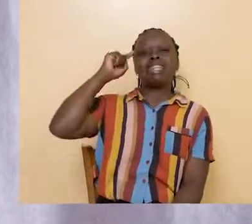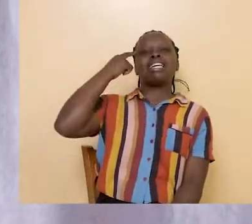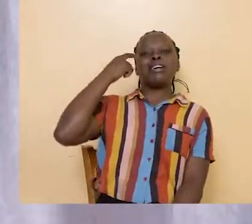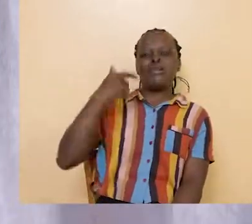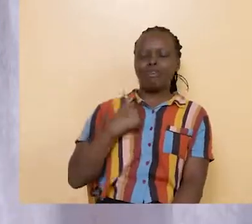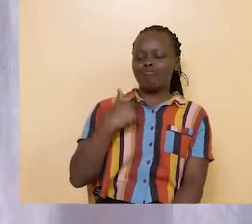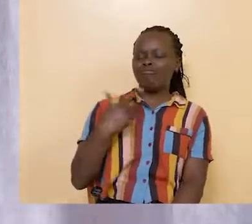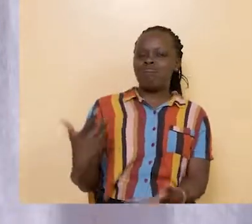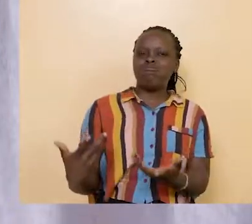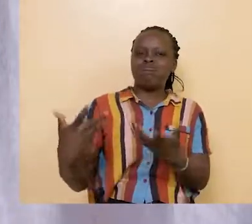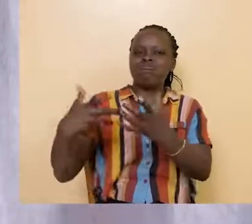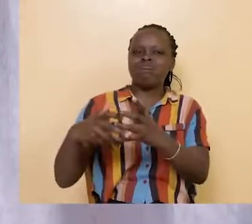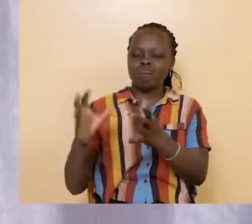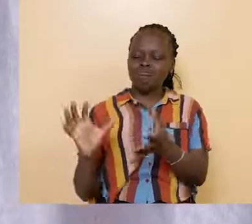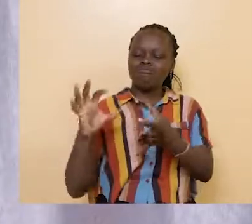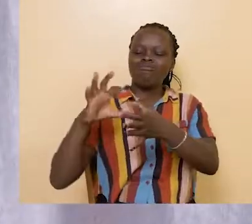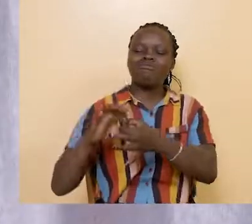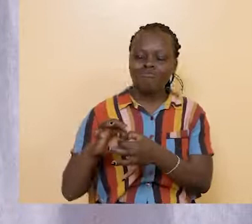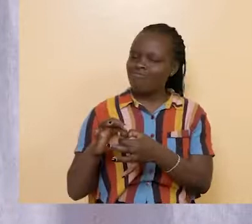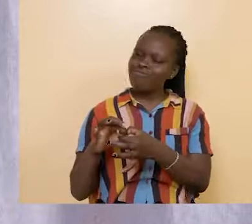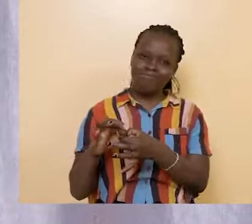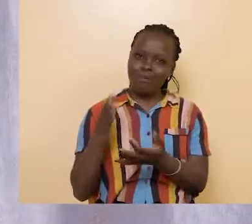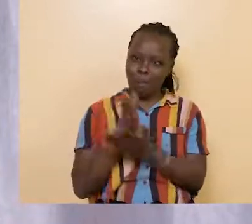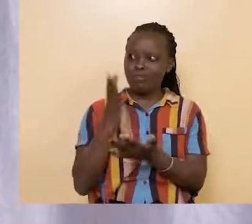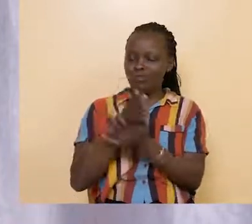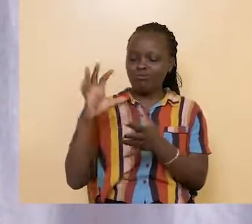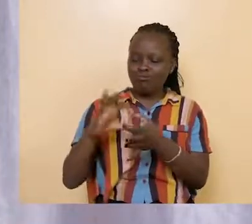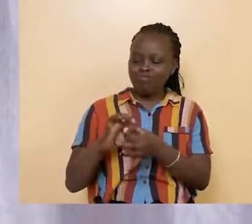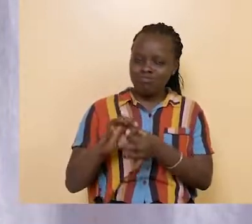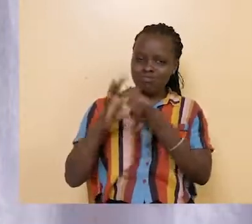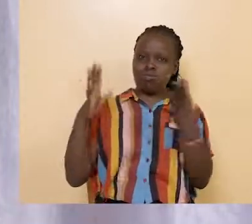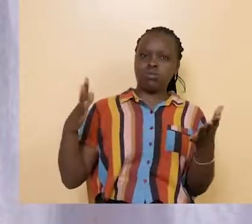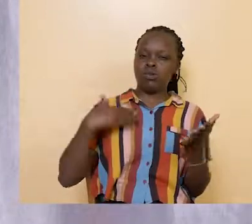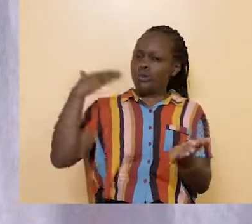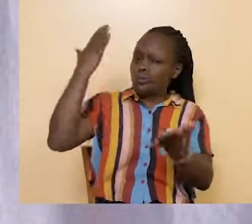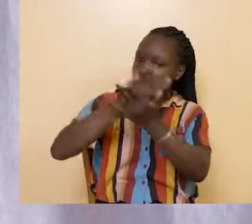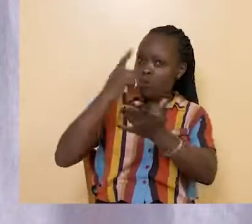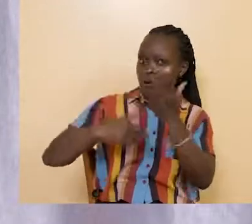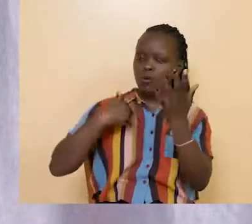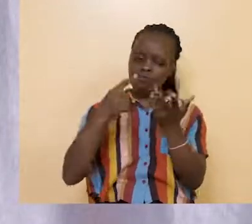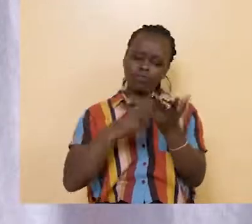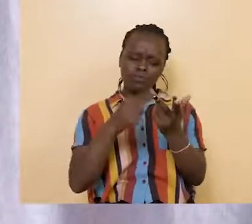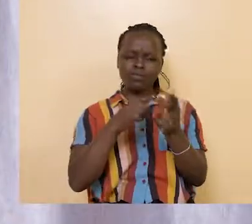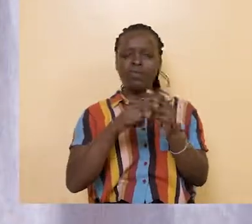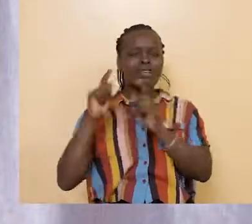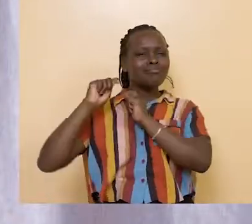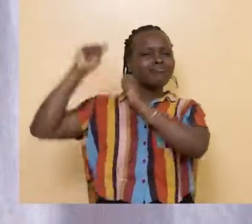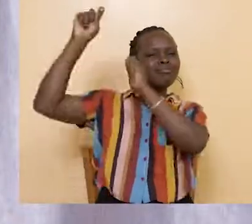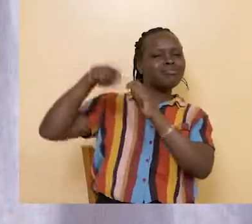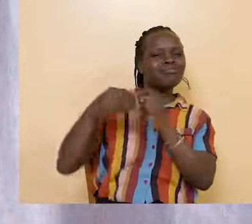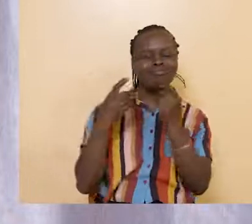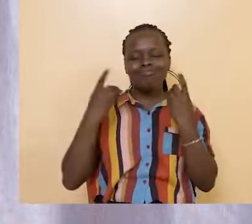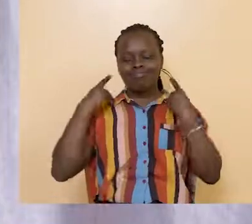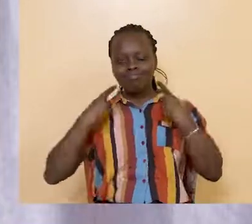we are actually in each other's lives and engaging with each other. And the reality, when you look at the statistics around suicide and